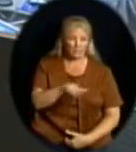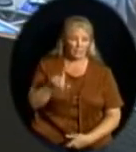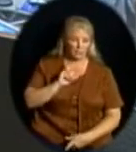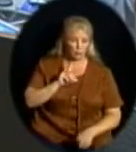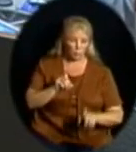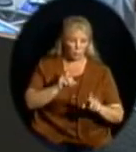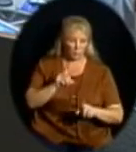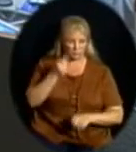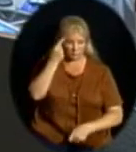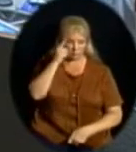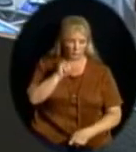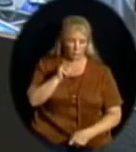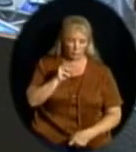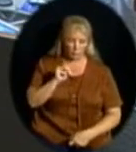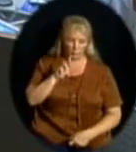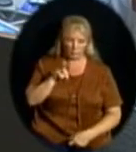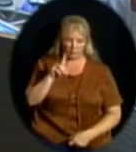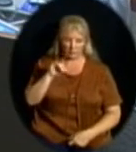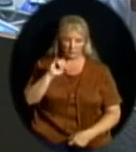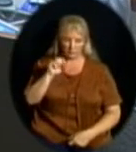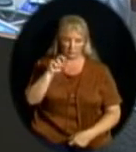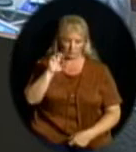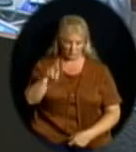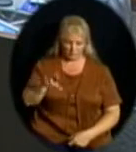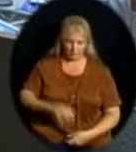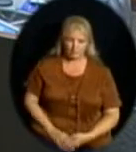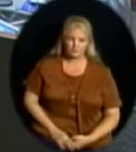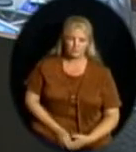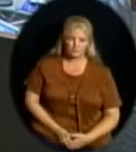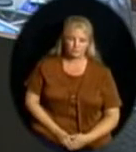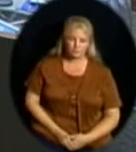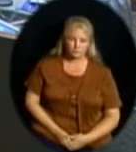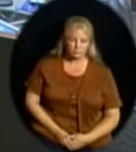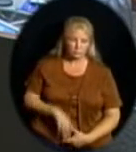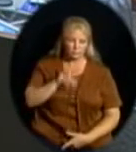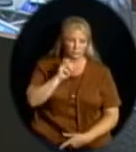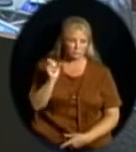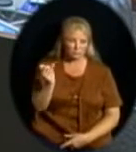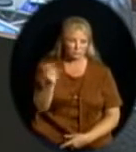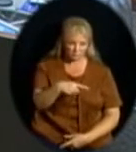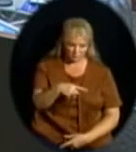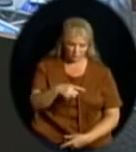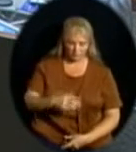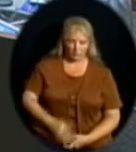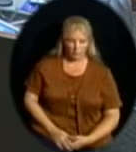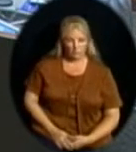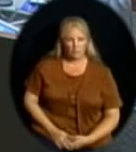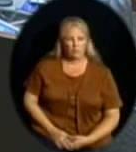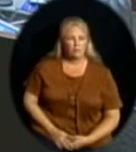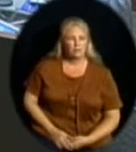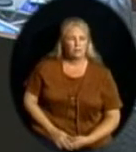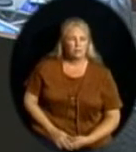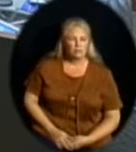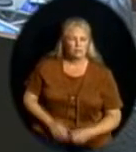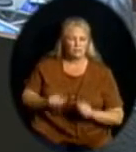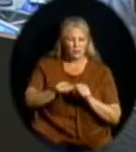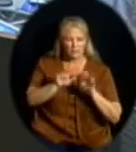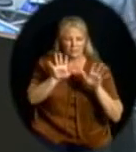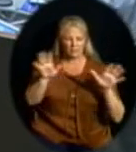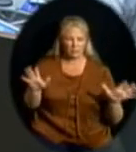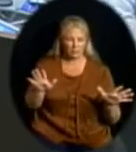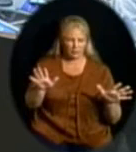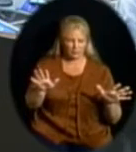Diener? Mr. Diener, if you would just, for the sake of clarity for everyone, distinguish between the